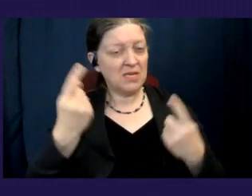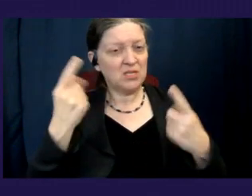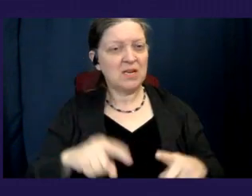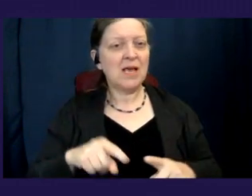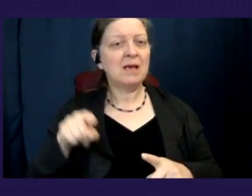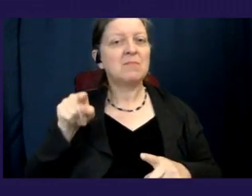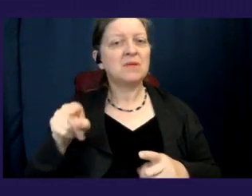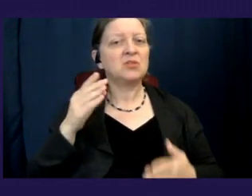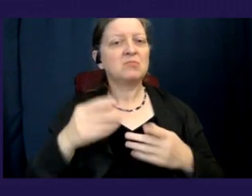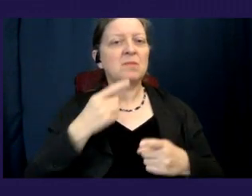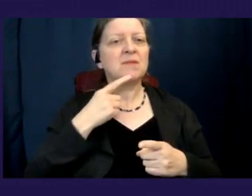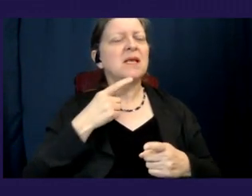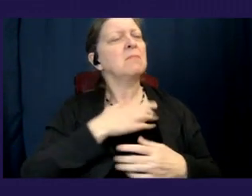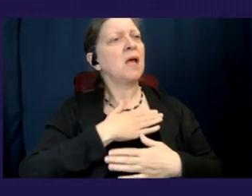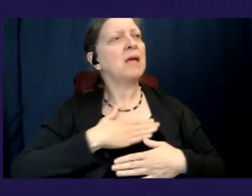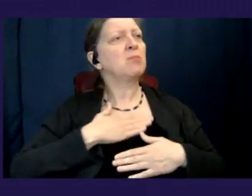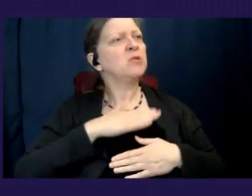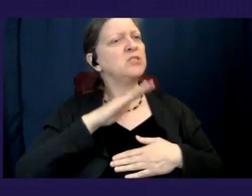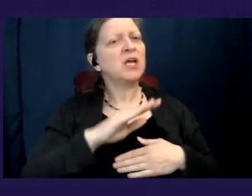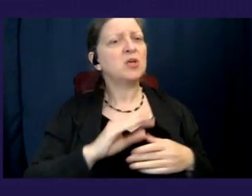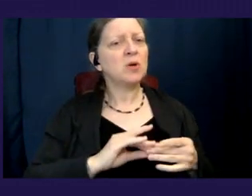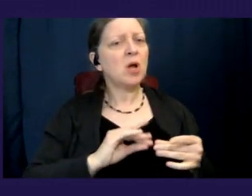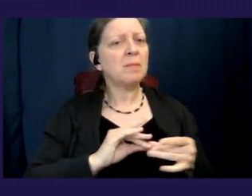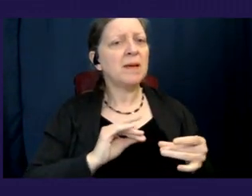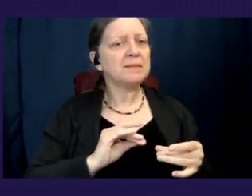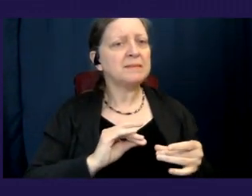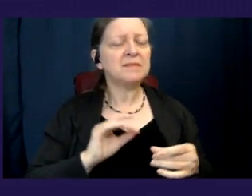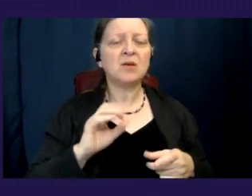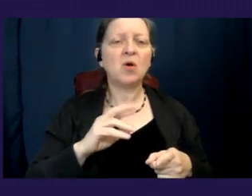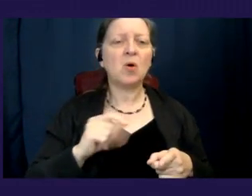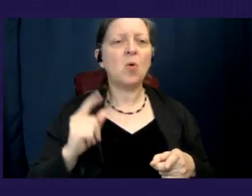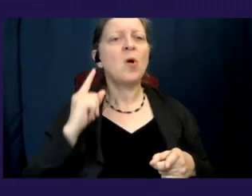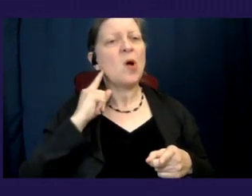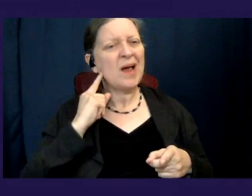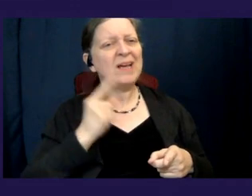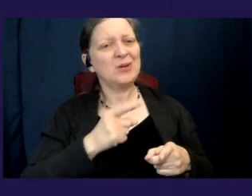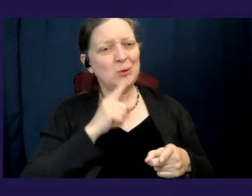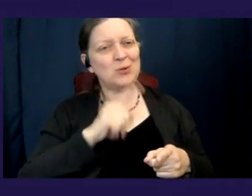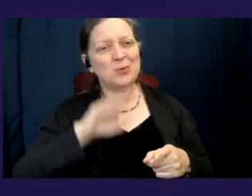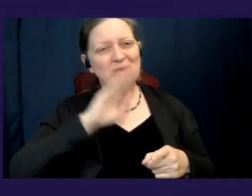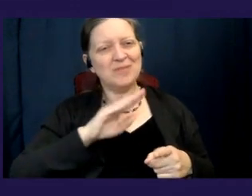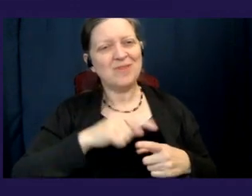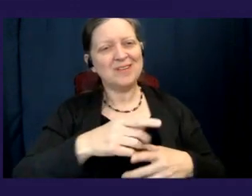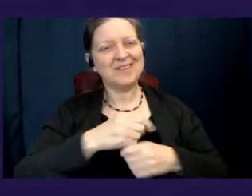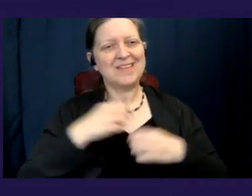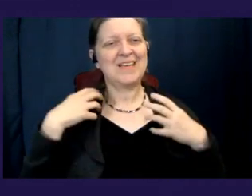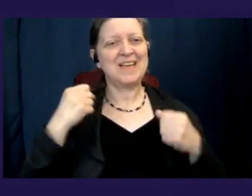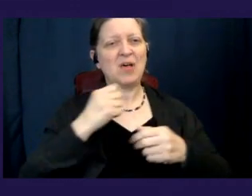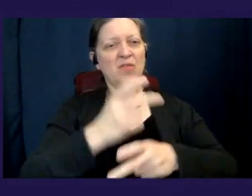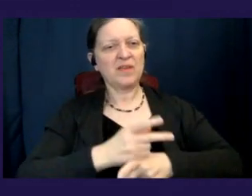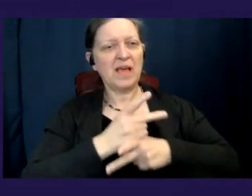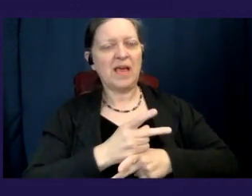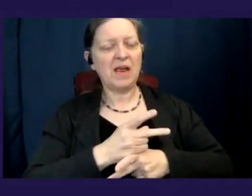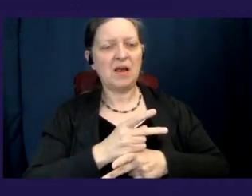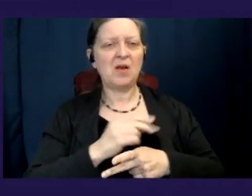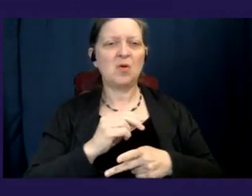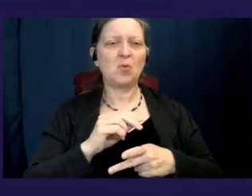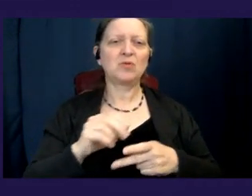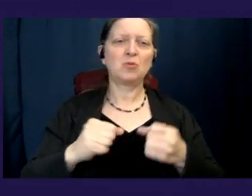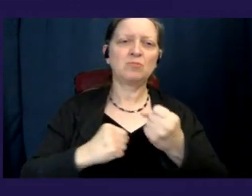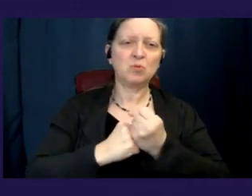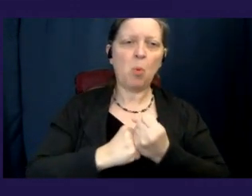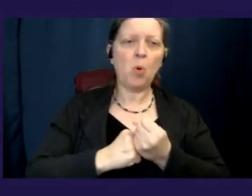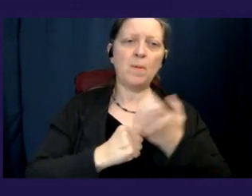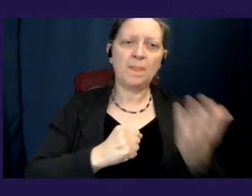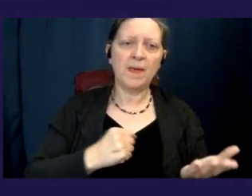your comments, or we, you know, I hear you that it's really frustrating to get healthcare and you don't, you know, how can we want to make sure we direct you to our